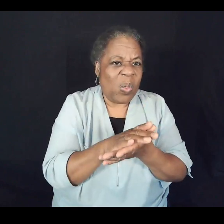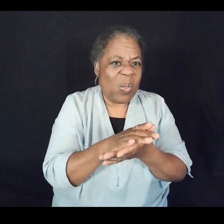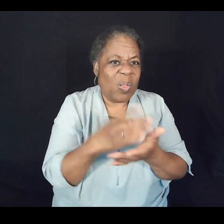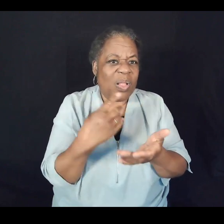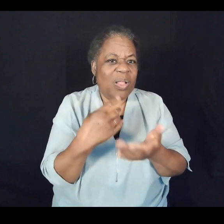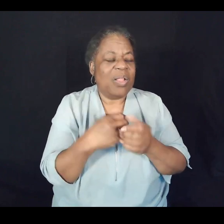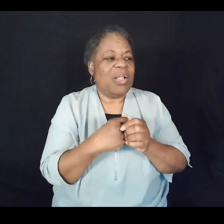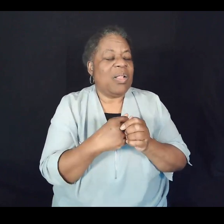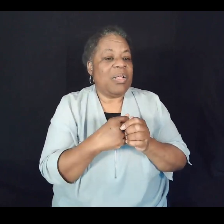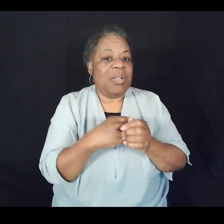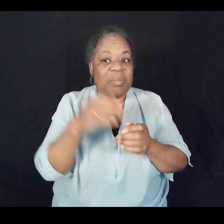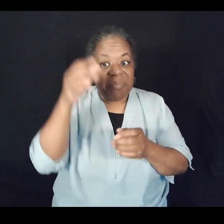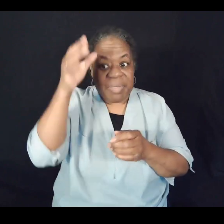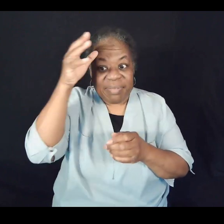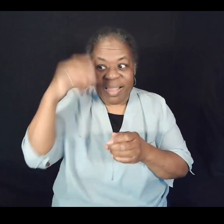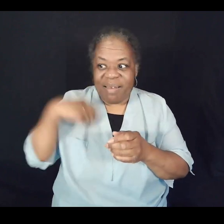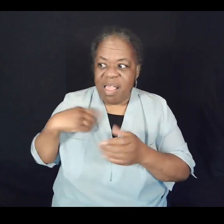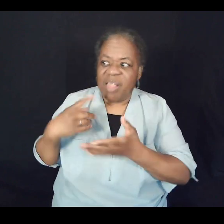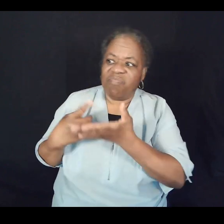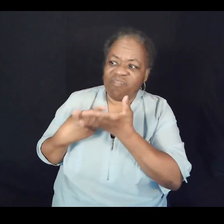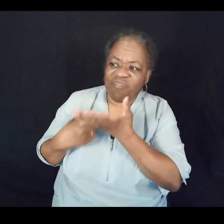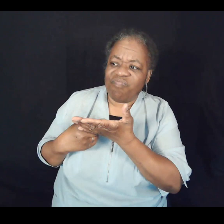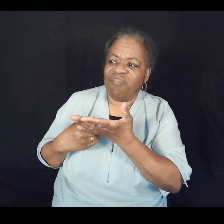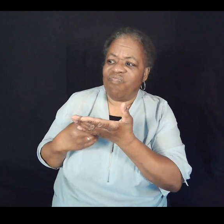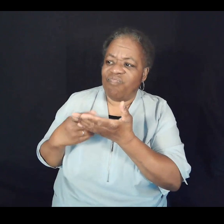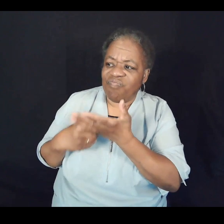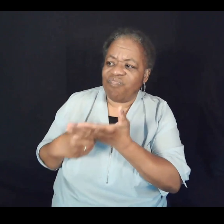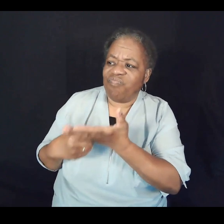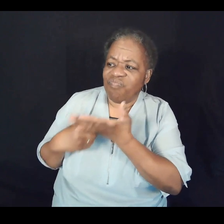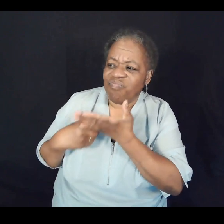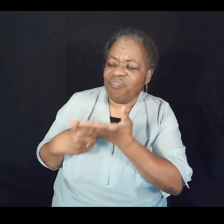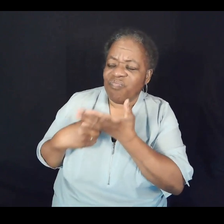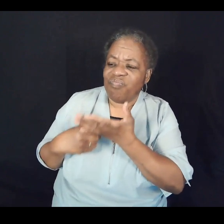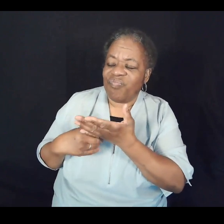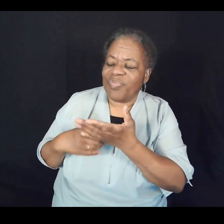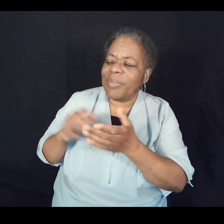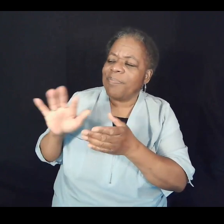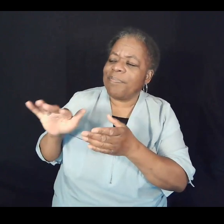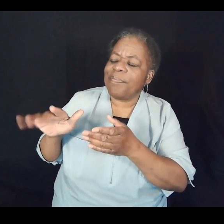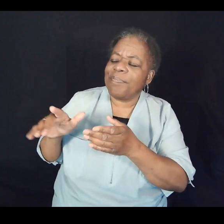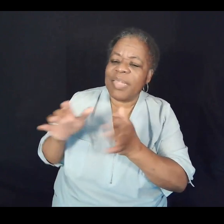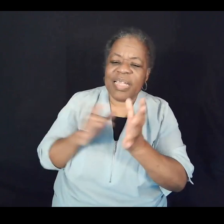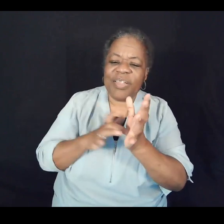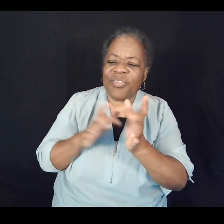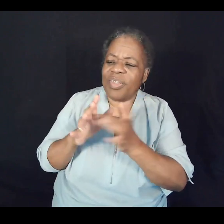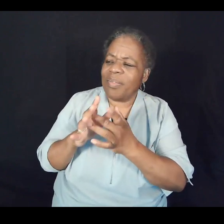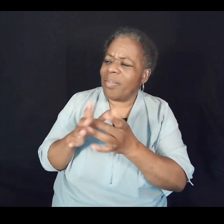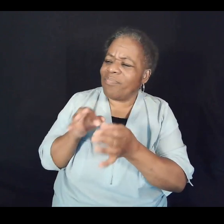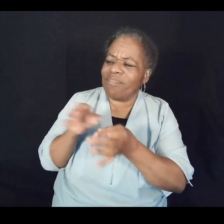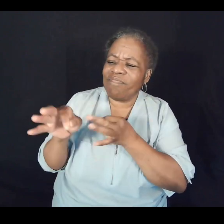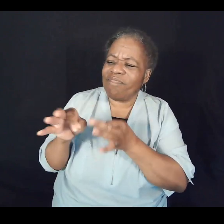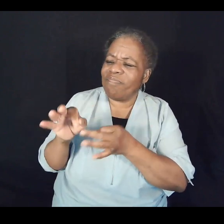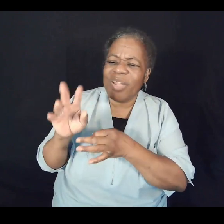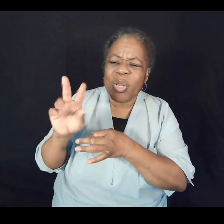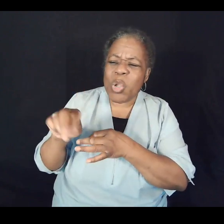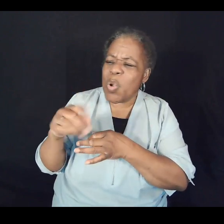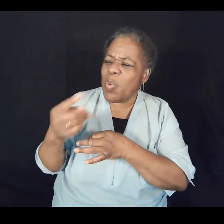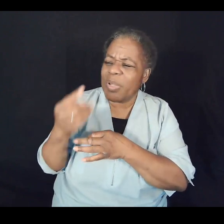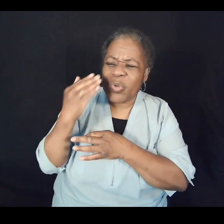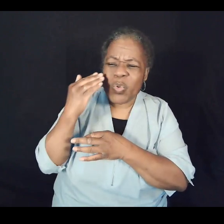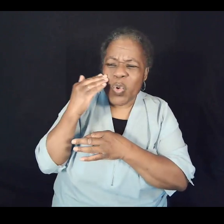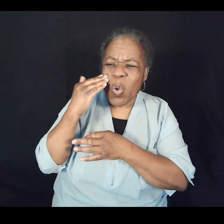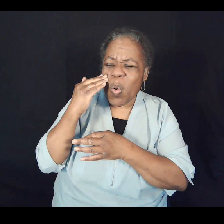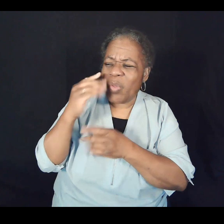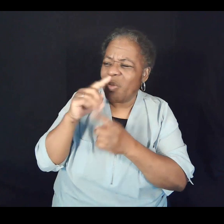short ride to my elementary school, and my dad explained that Jesus said that no one knows the hour of his return, so